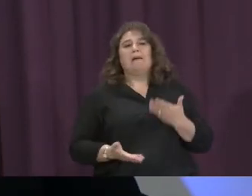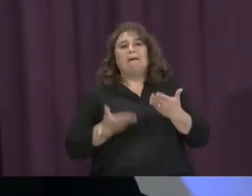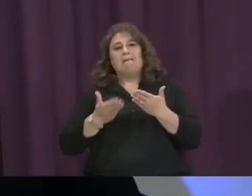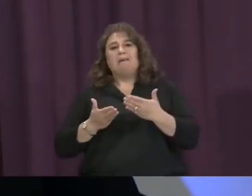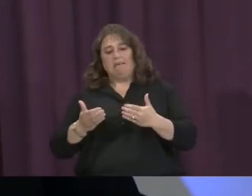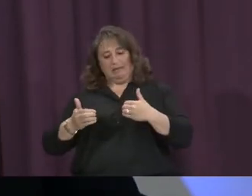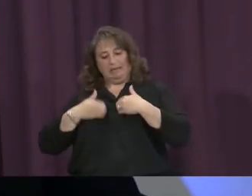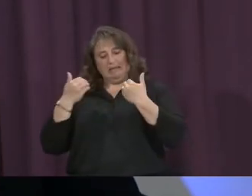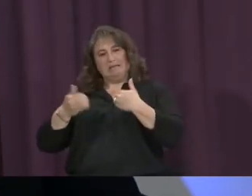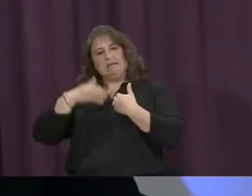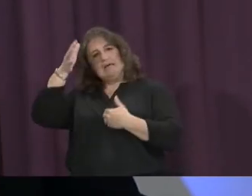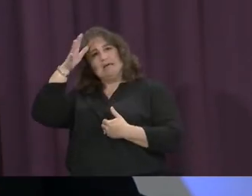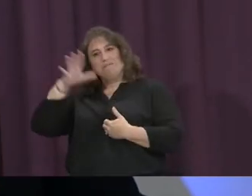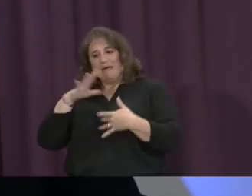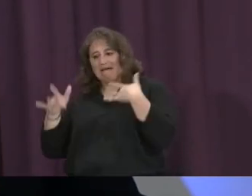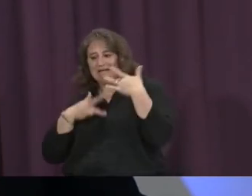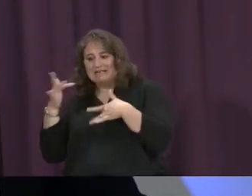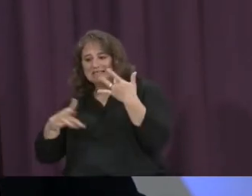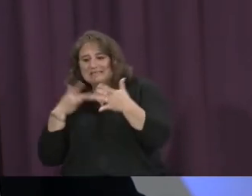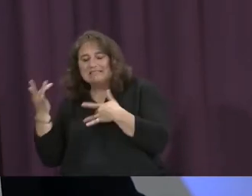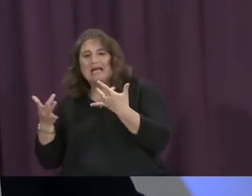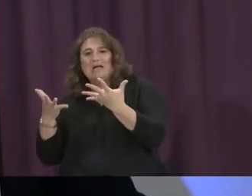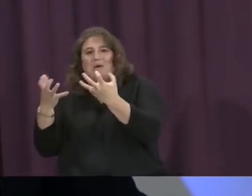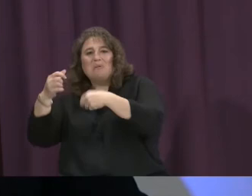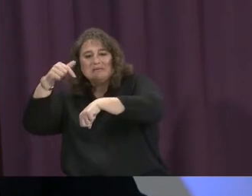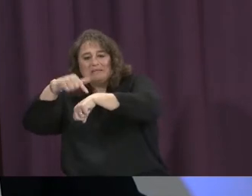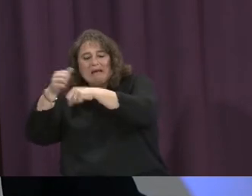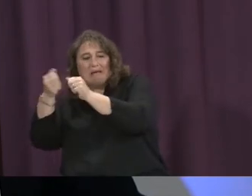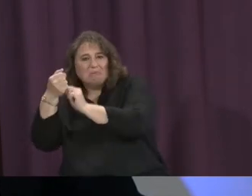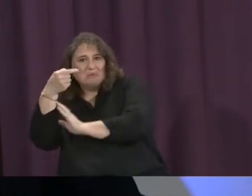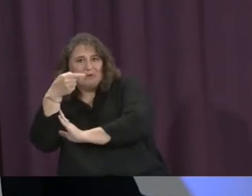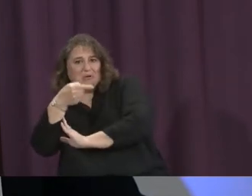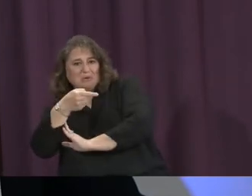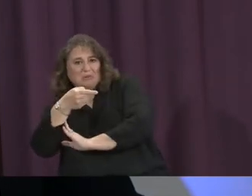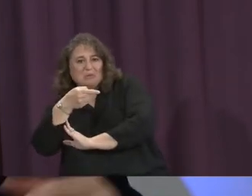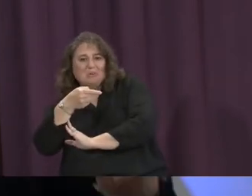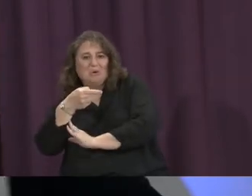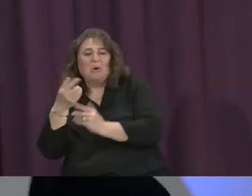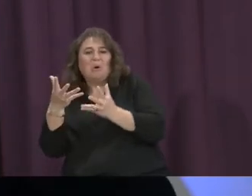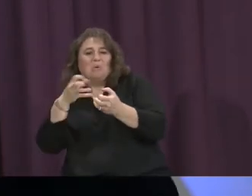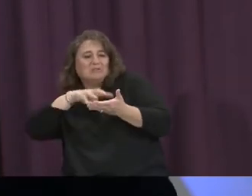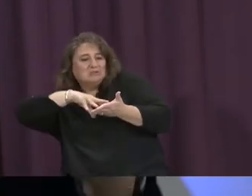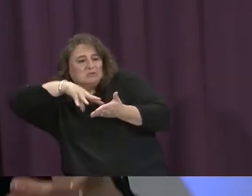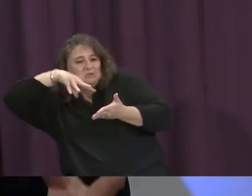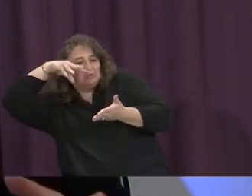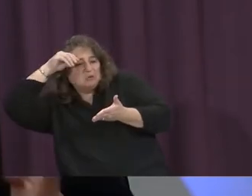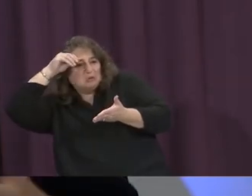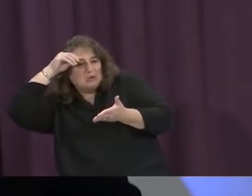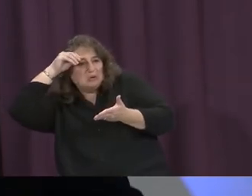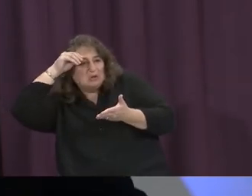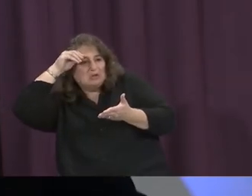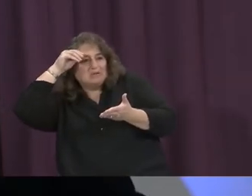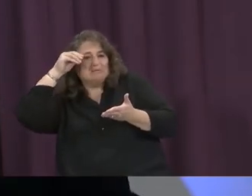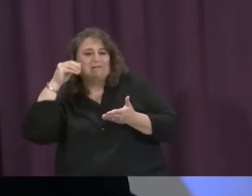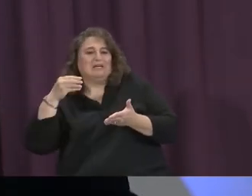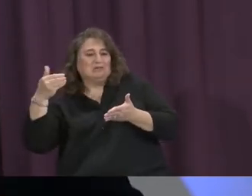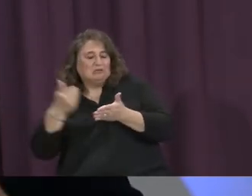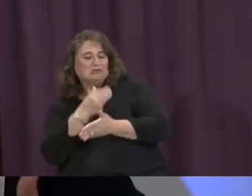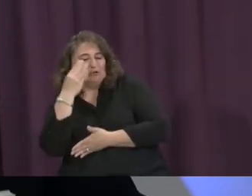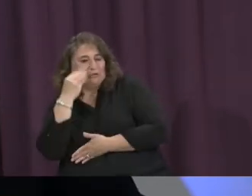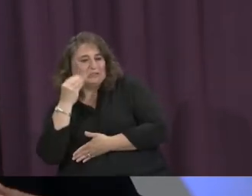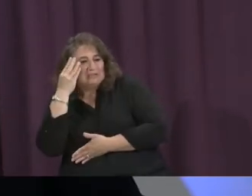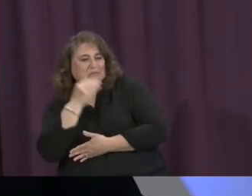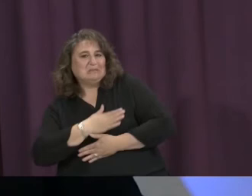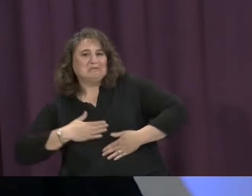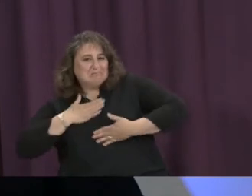young gentleman is excited to spend time with them mm-hmm. and wants to absorb, you know, all the new experiences and